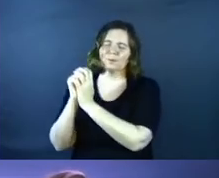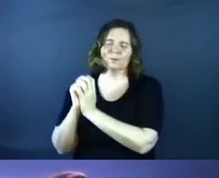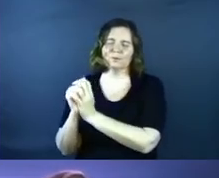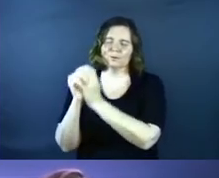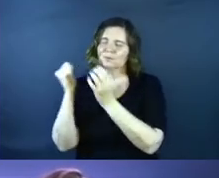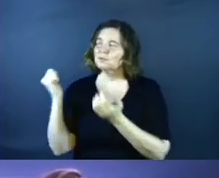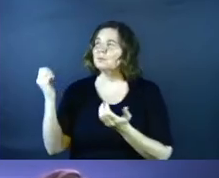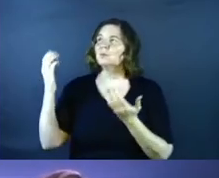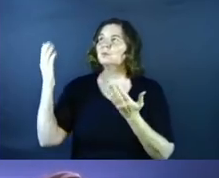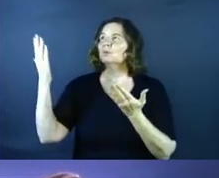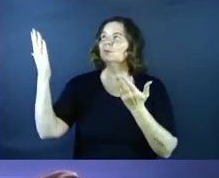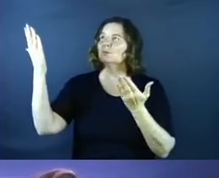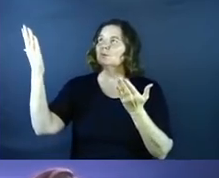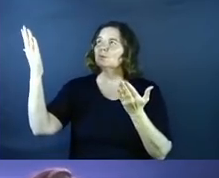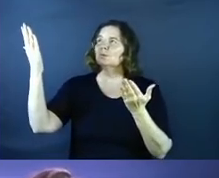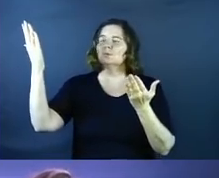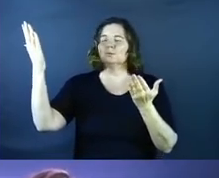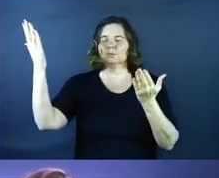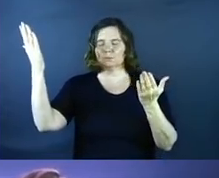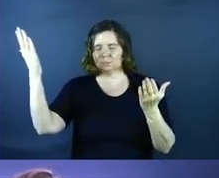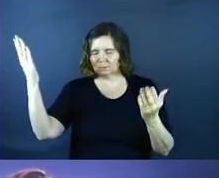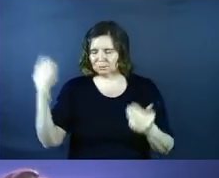I worship you.